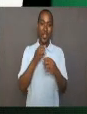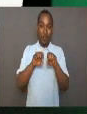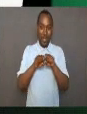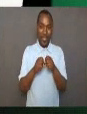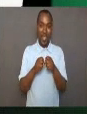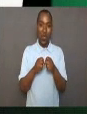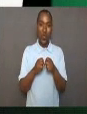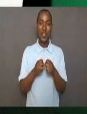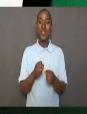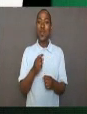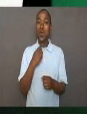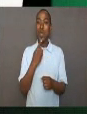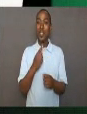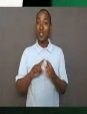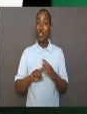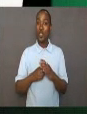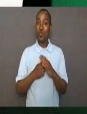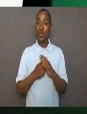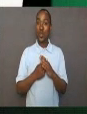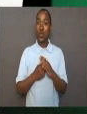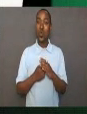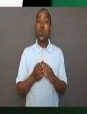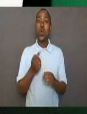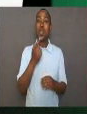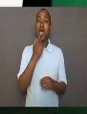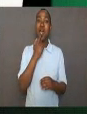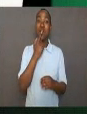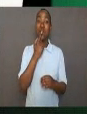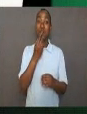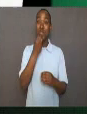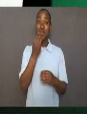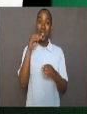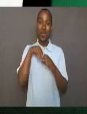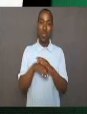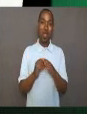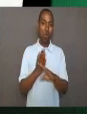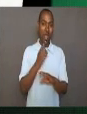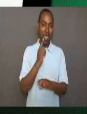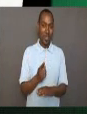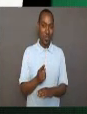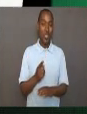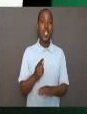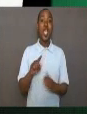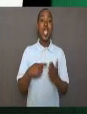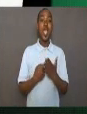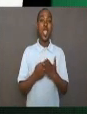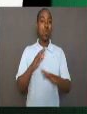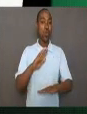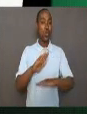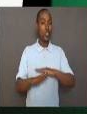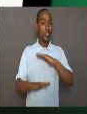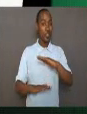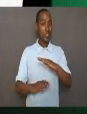food begins when food enters the mouth. The process of